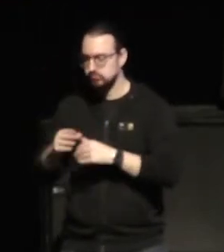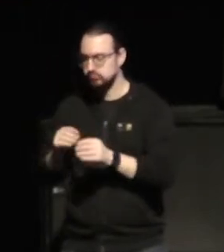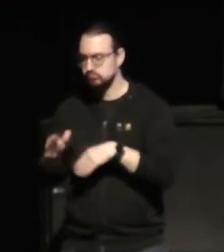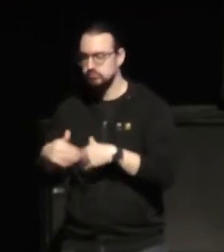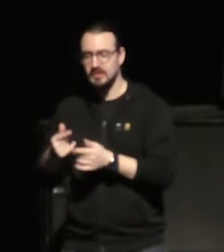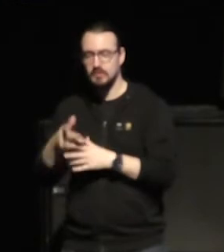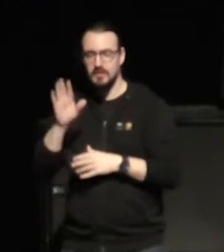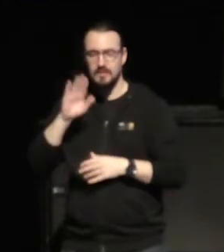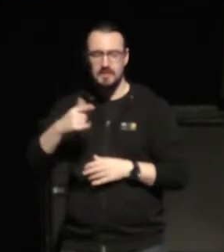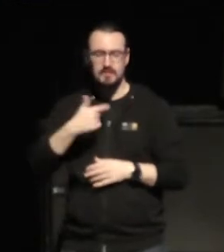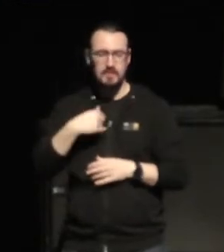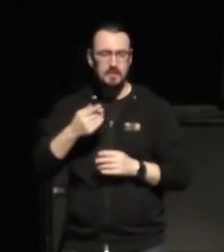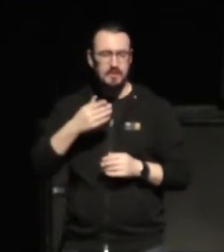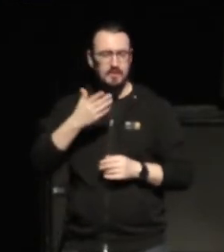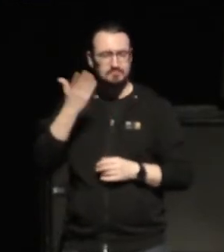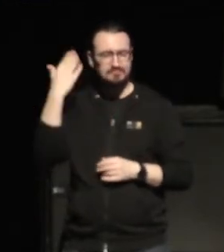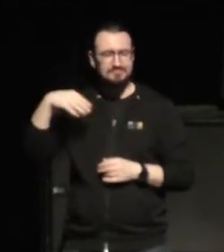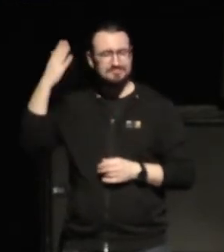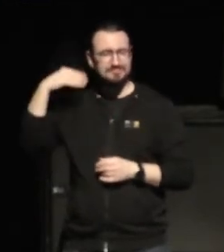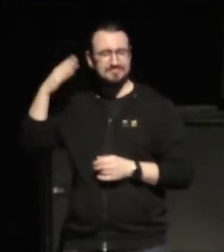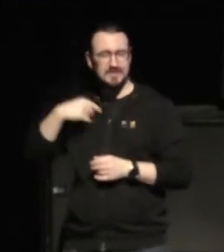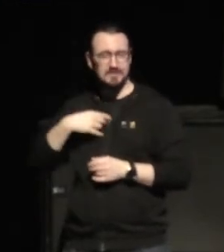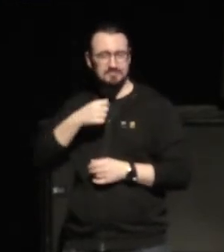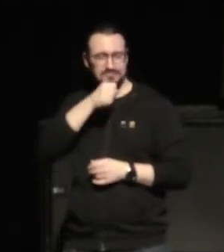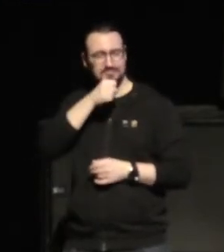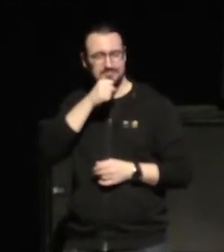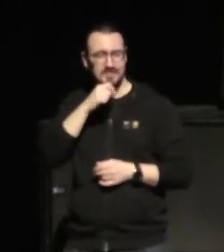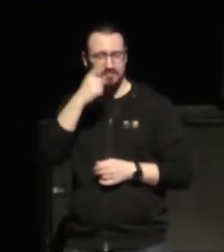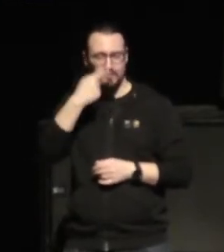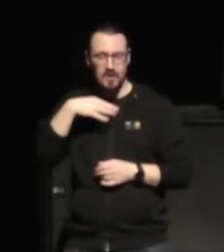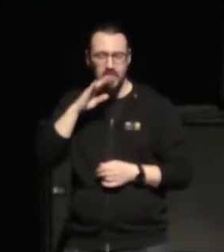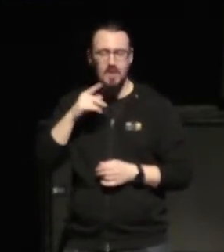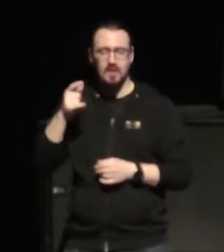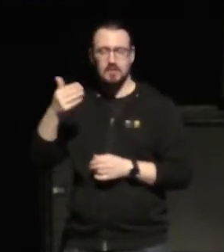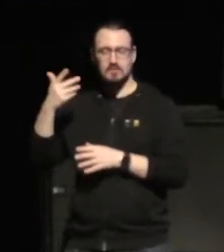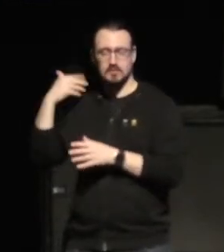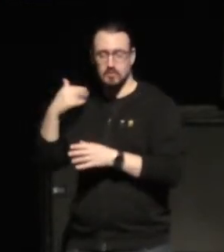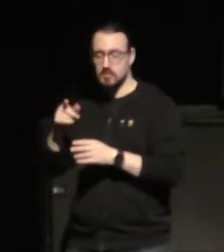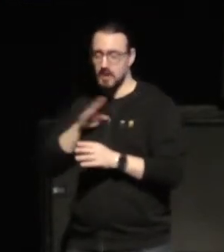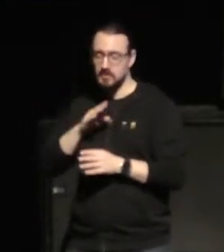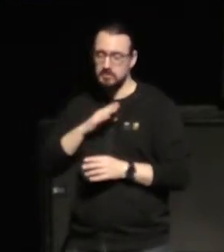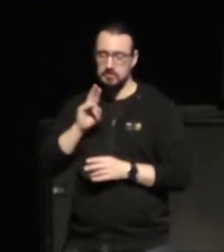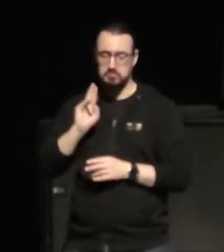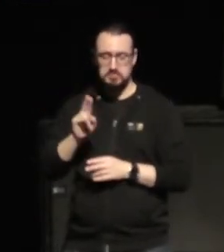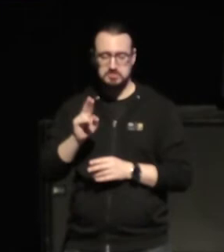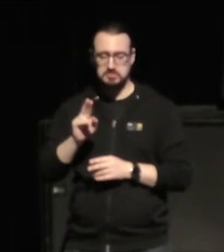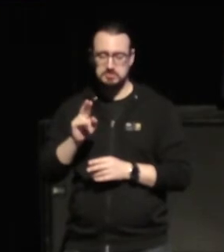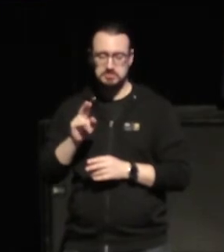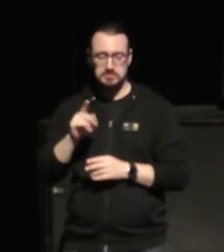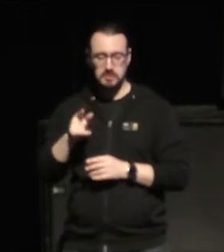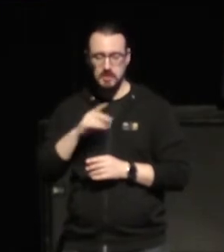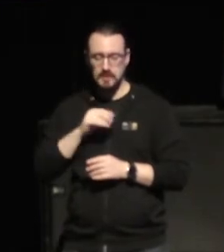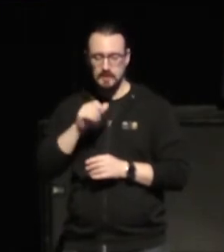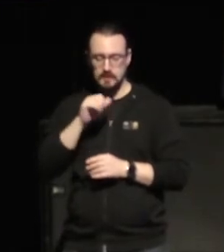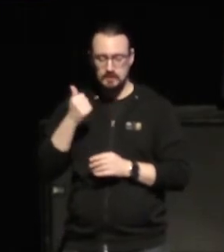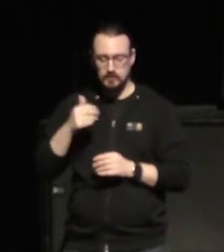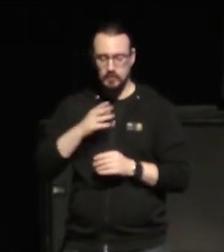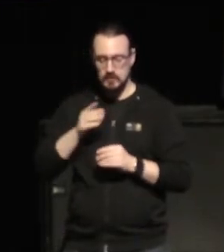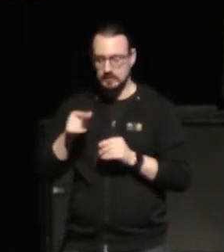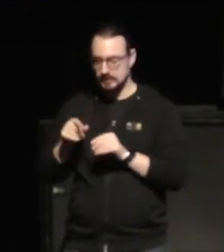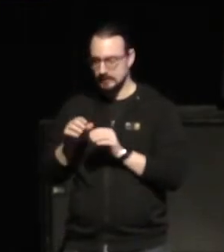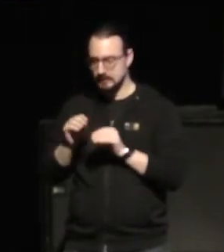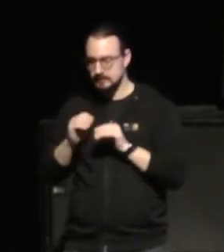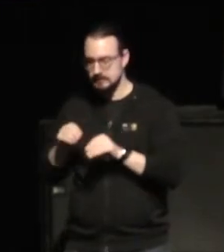our grandparents, they were using native seeds. They didn't have problems of keeping the seed for the